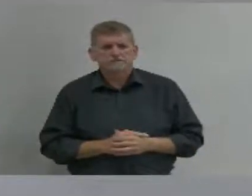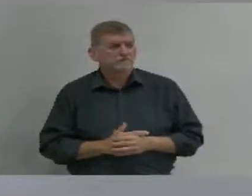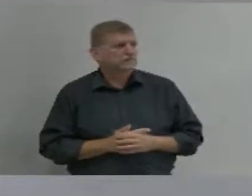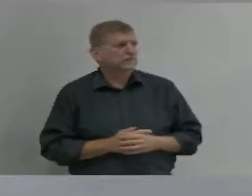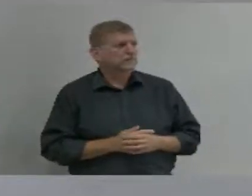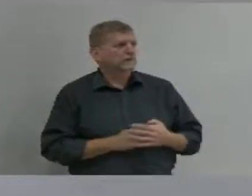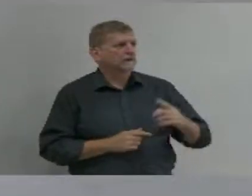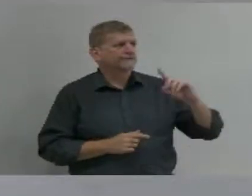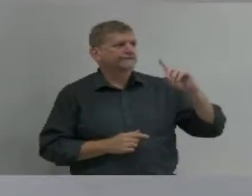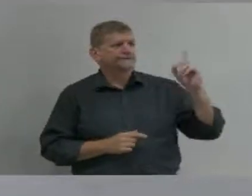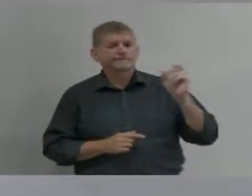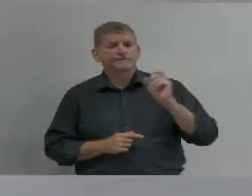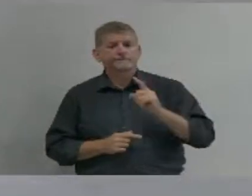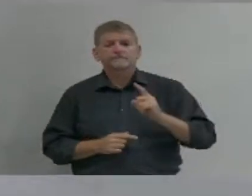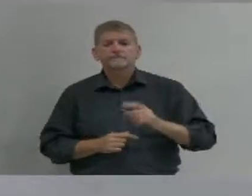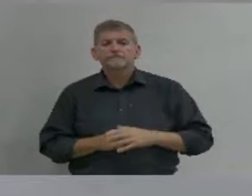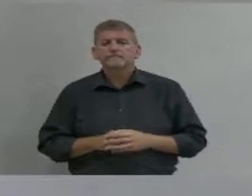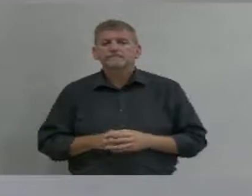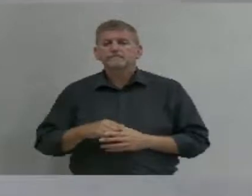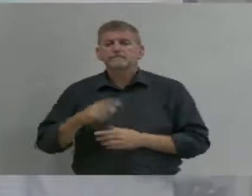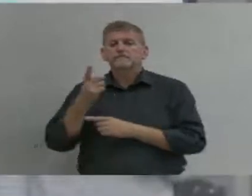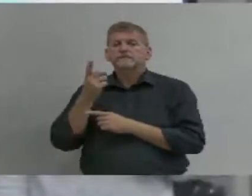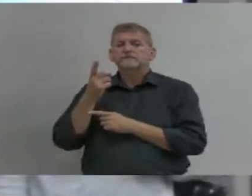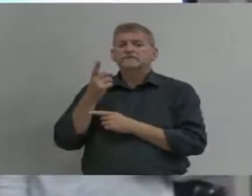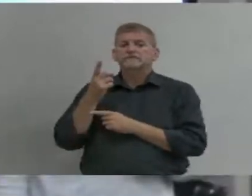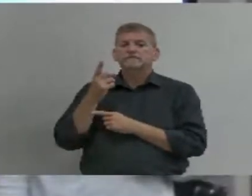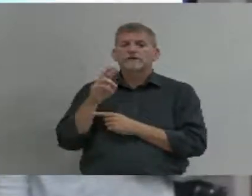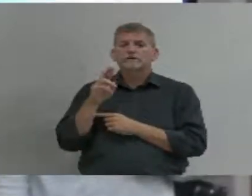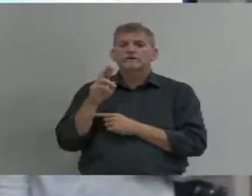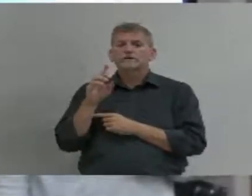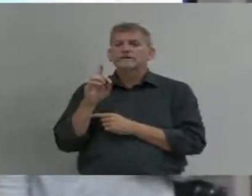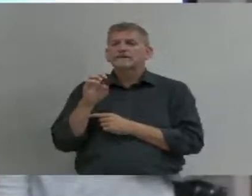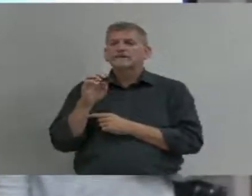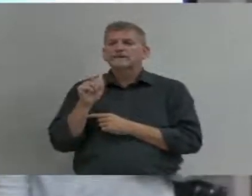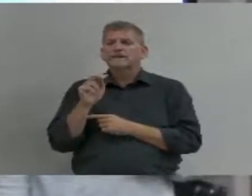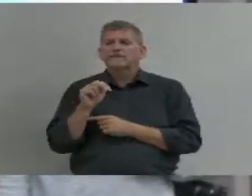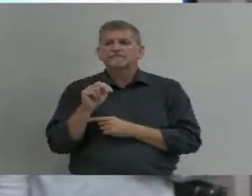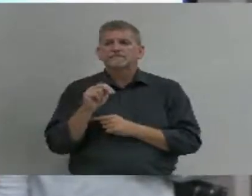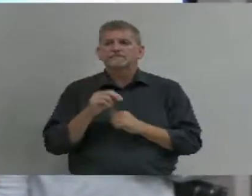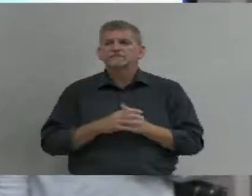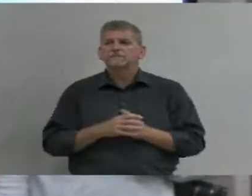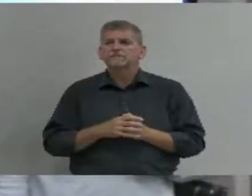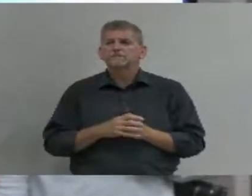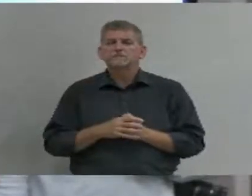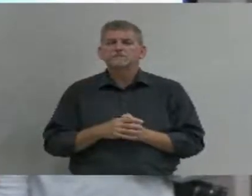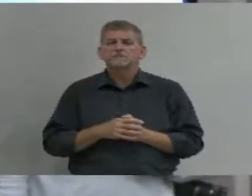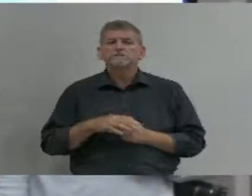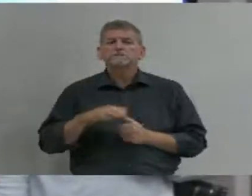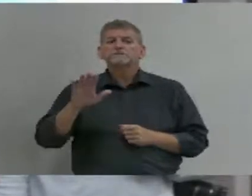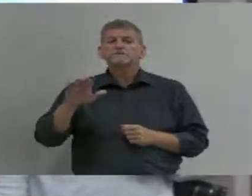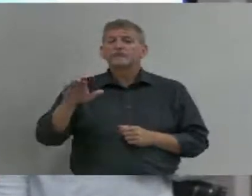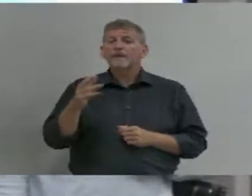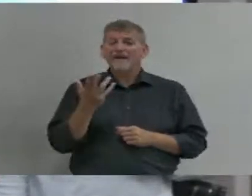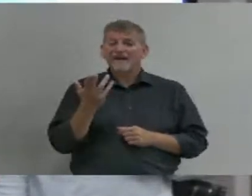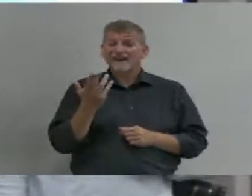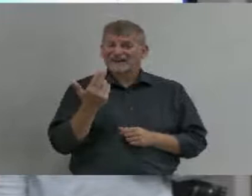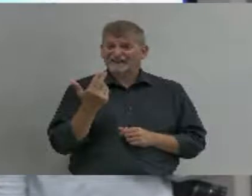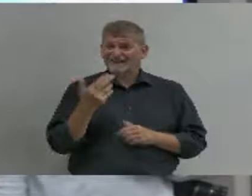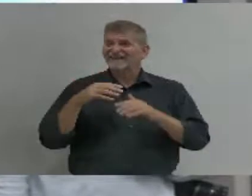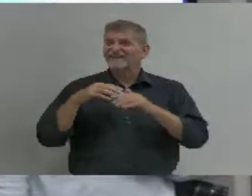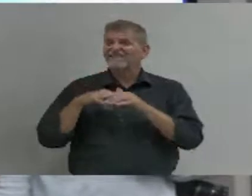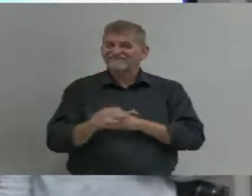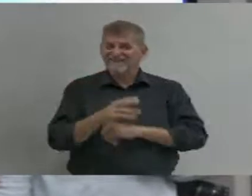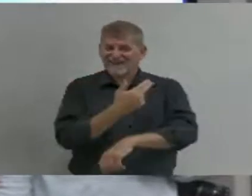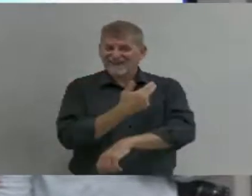So this would be a question for Dr. Bean. The numbers that were reported that there's 13 people admitted to the local hospitals for COVID.